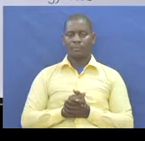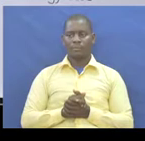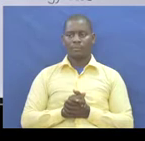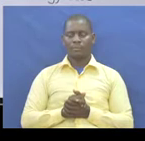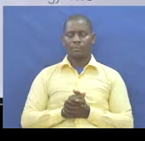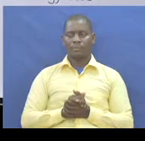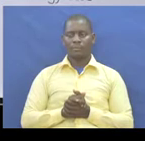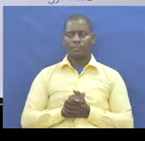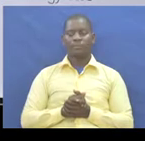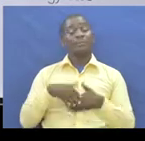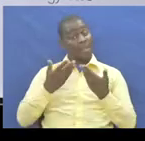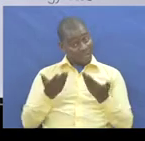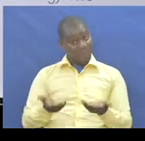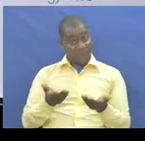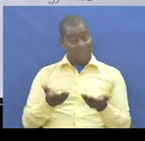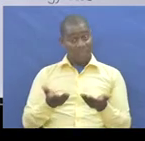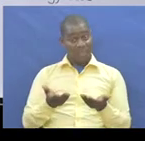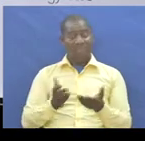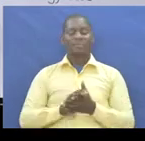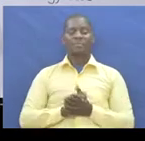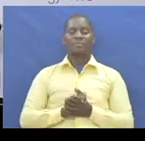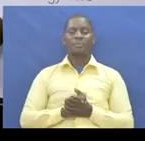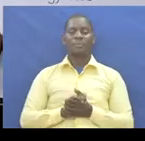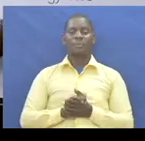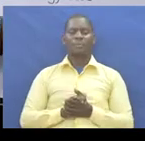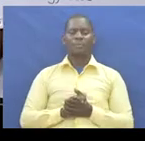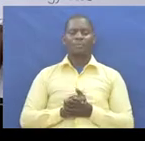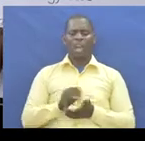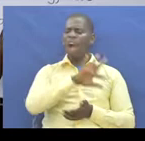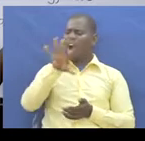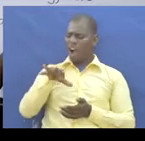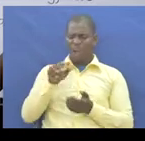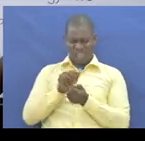motion of an object.